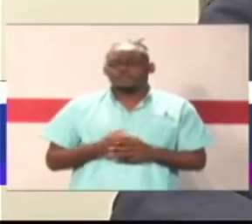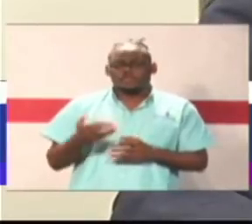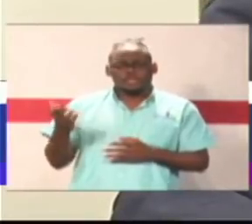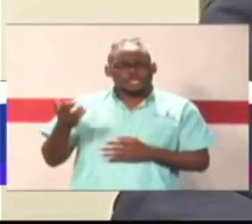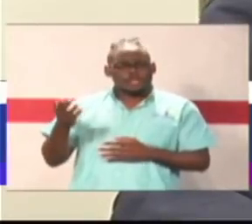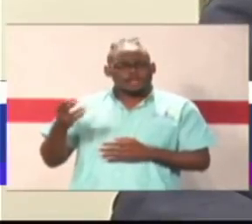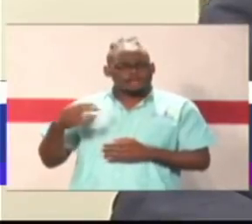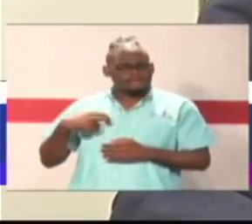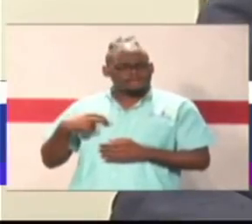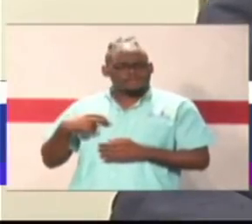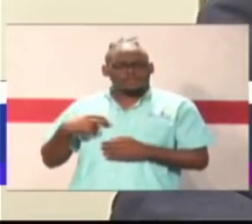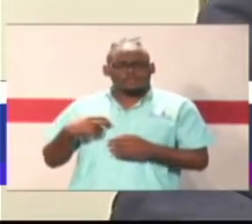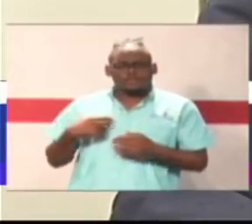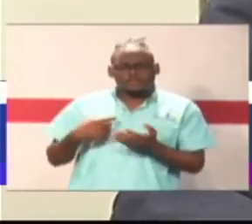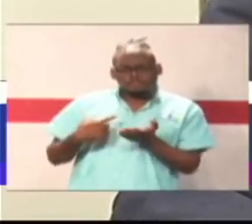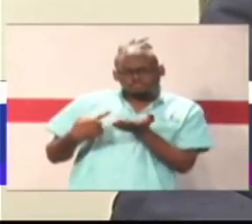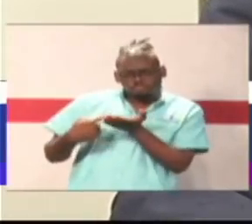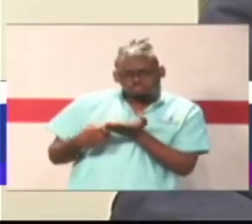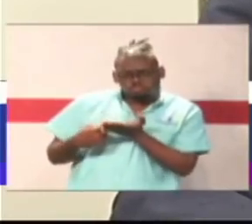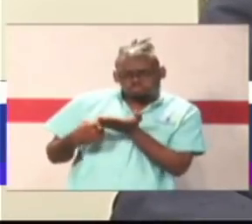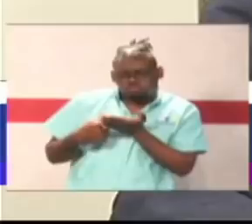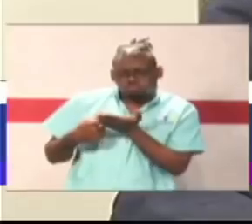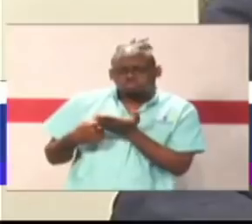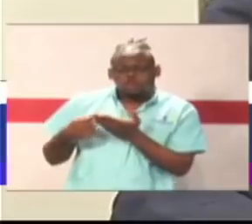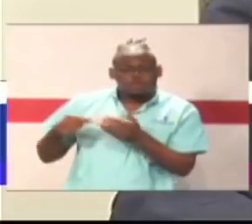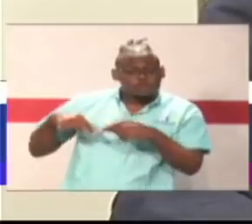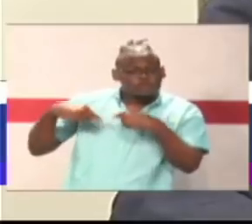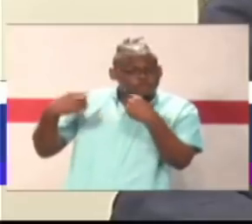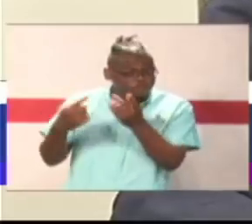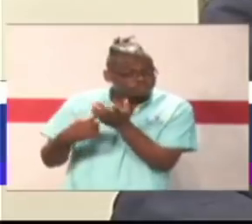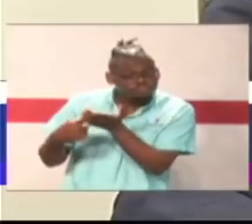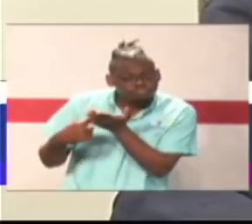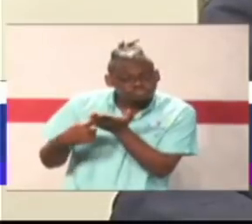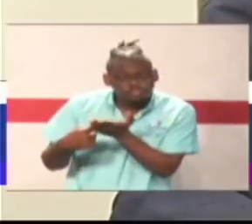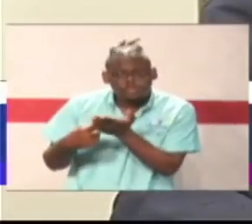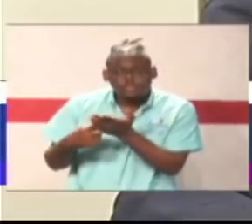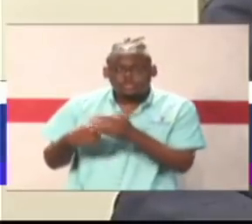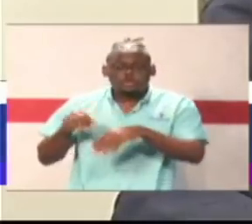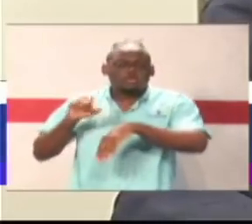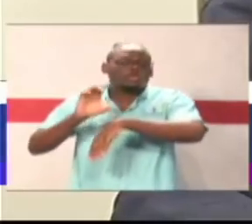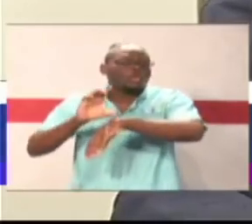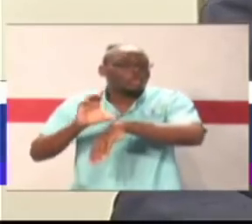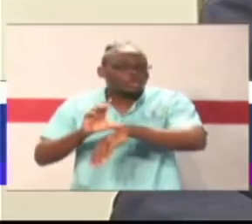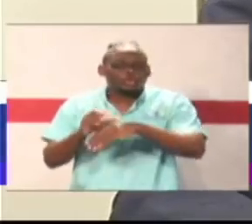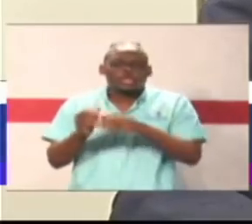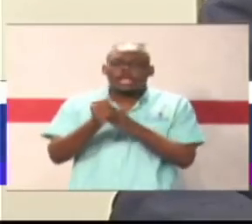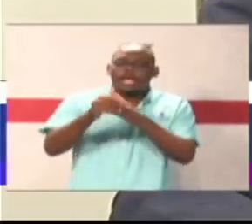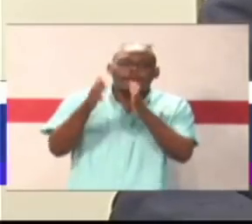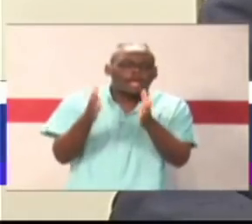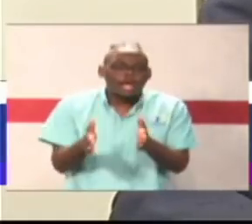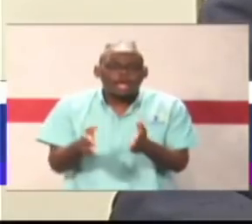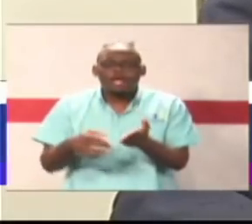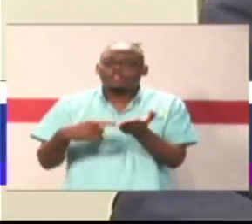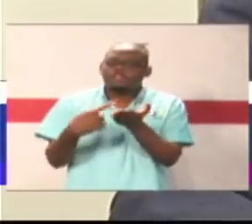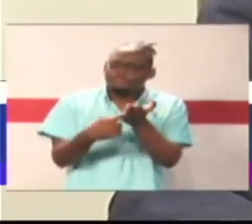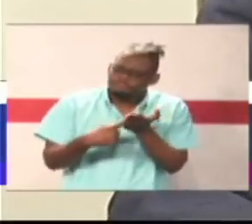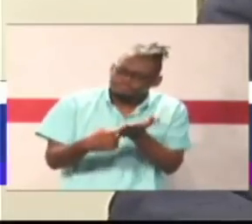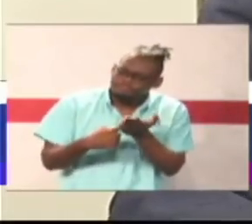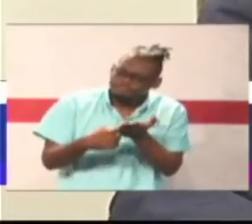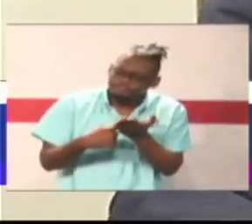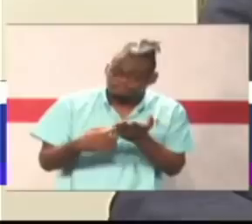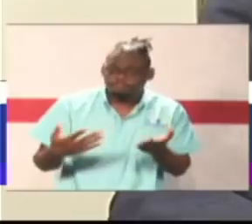NGOs, with your church leaders who are responsible, and I thank them. So this